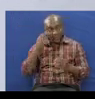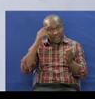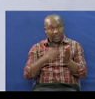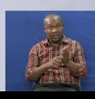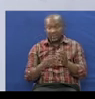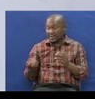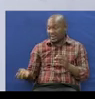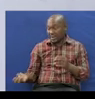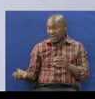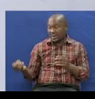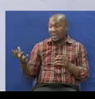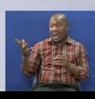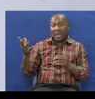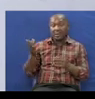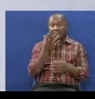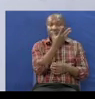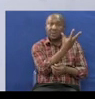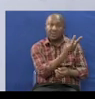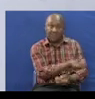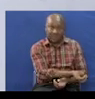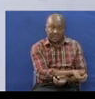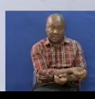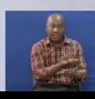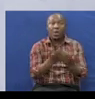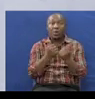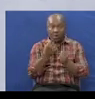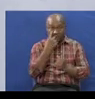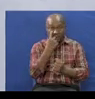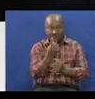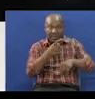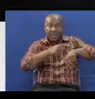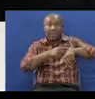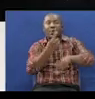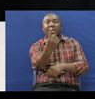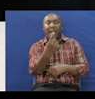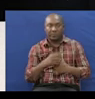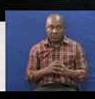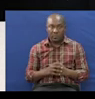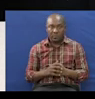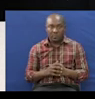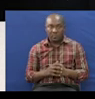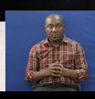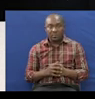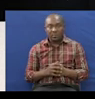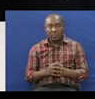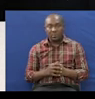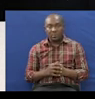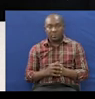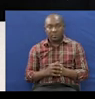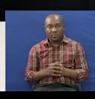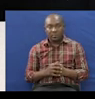once, meaning sunrise and sunset could be seen at